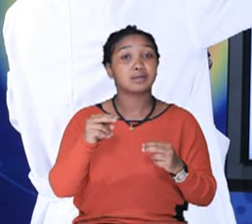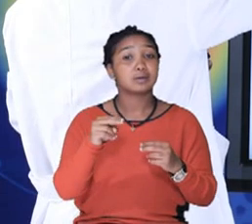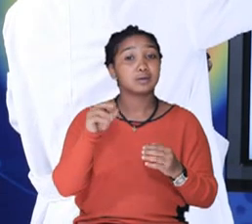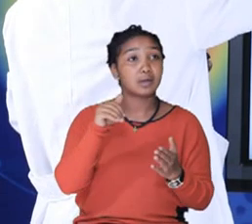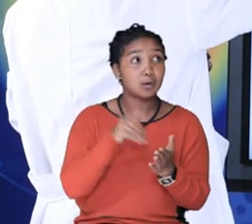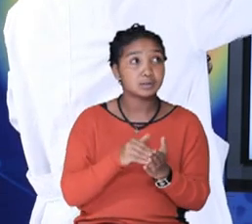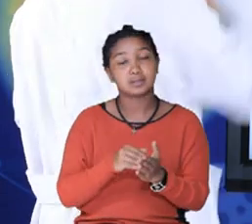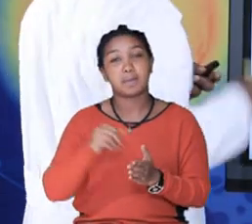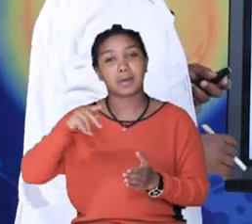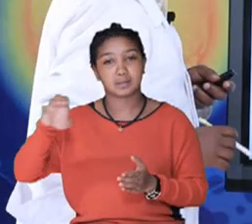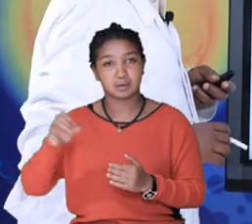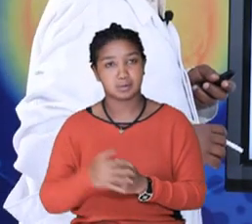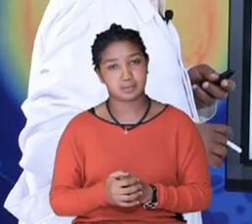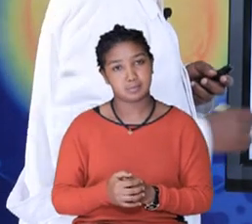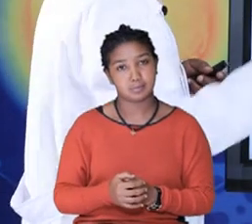4,000 Pascal.